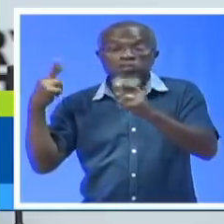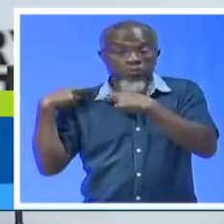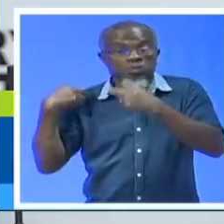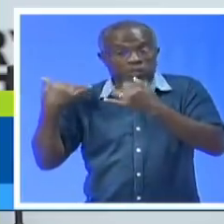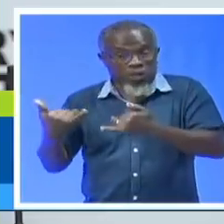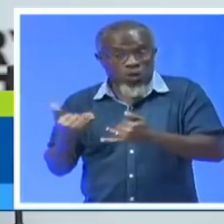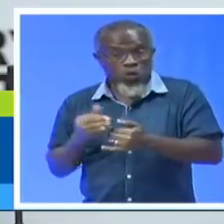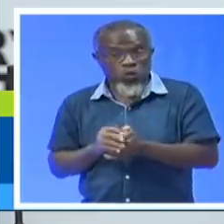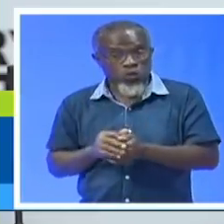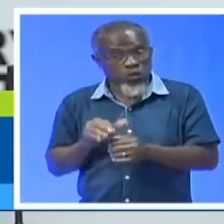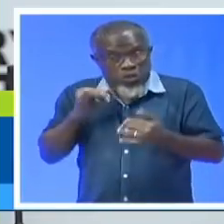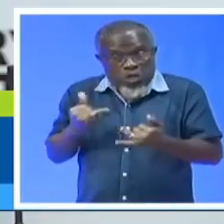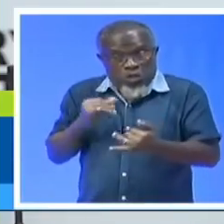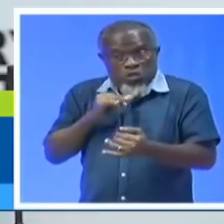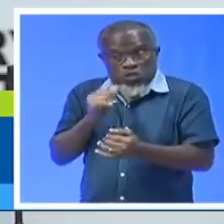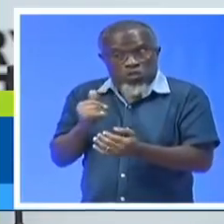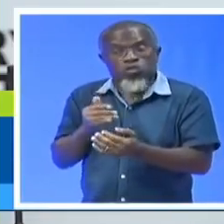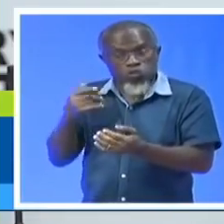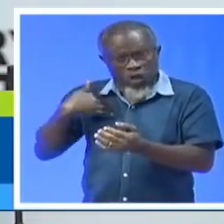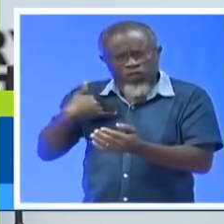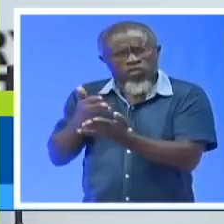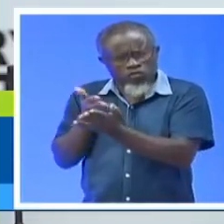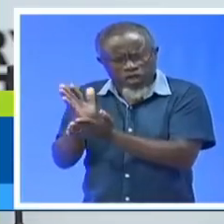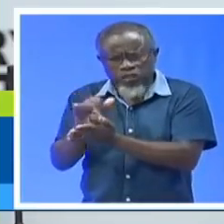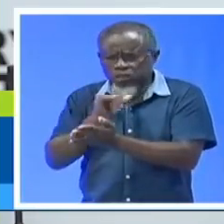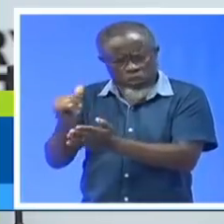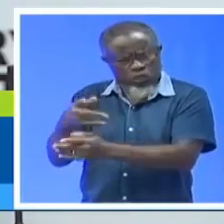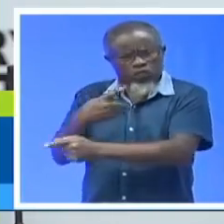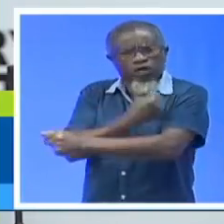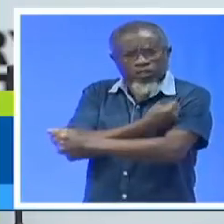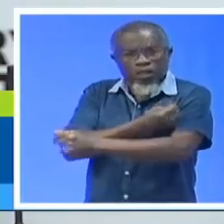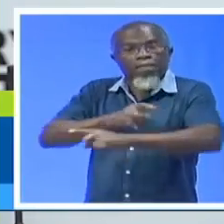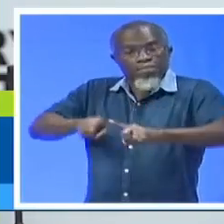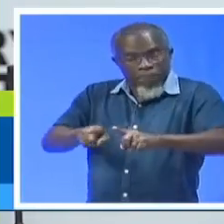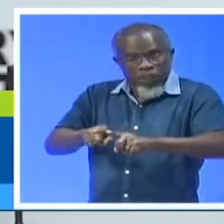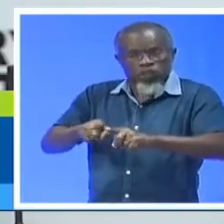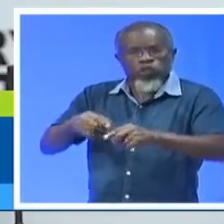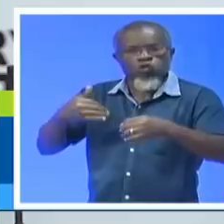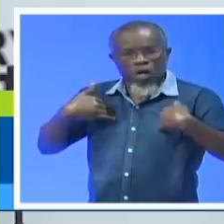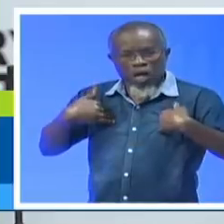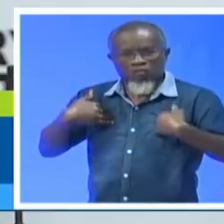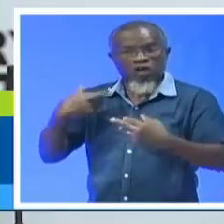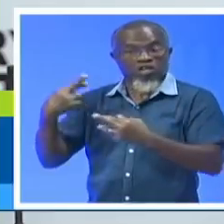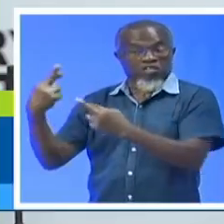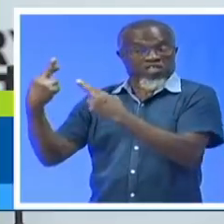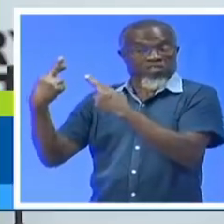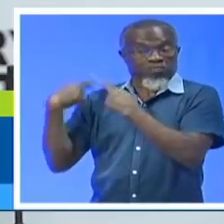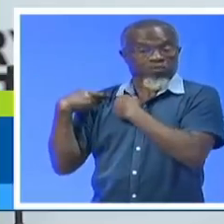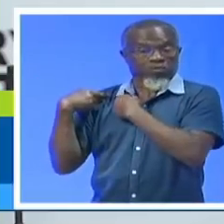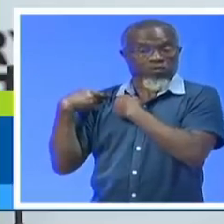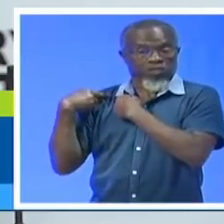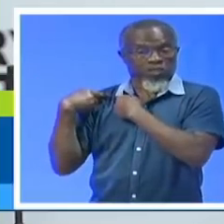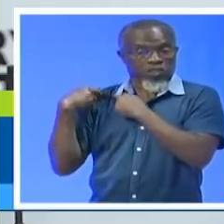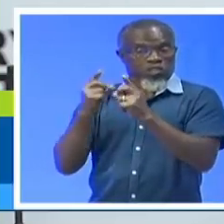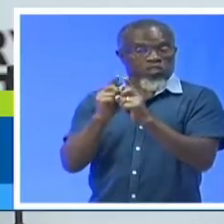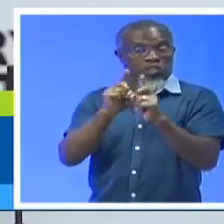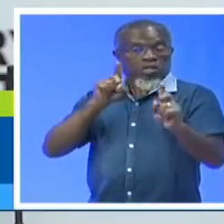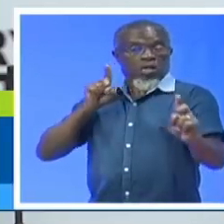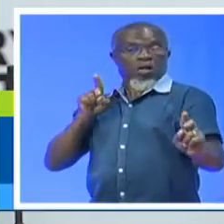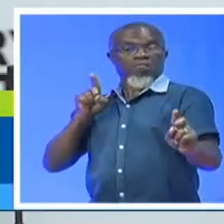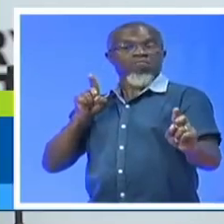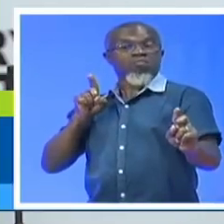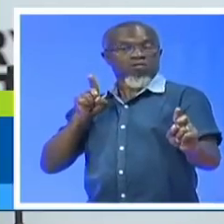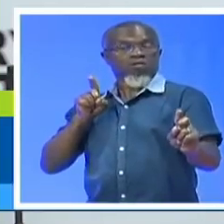have that right not to be vaccinated, but you also have a duty to keep away from people so